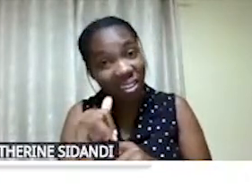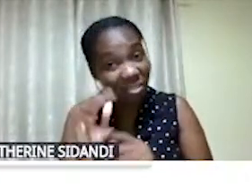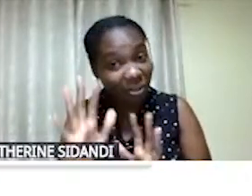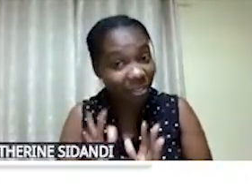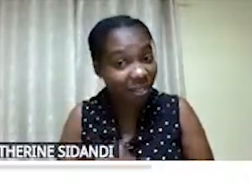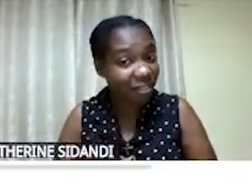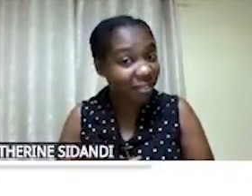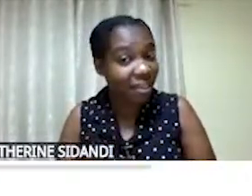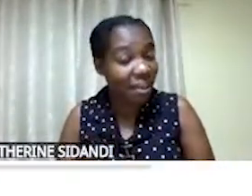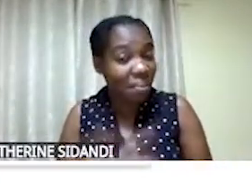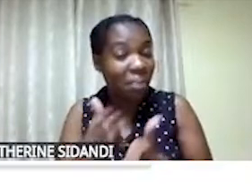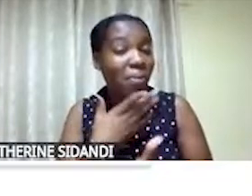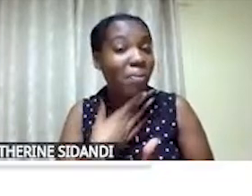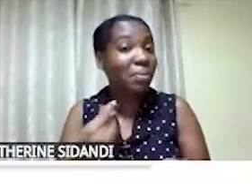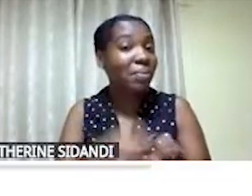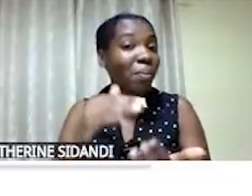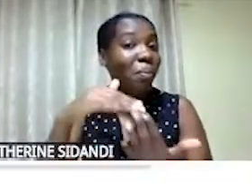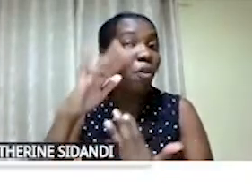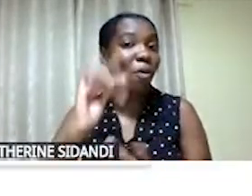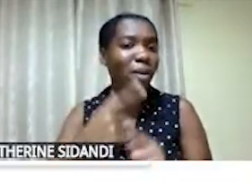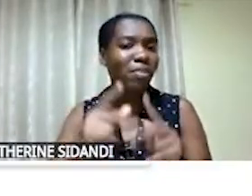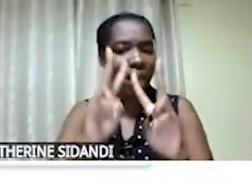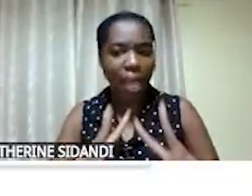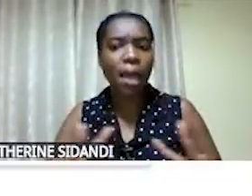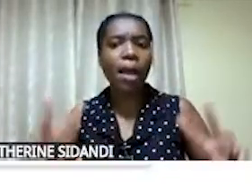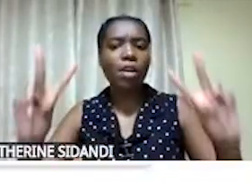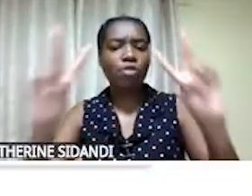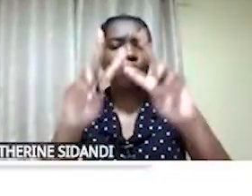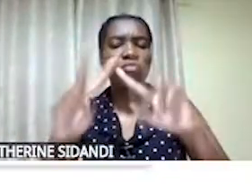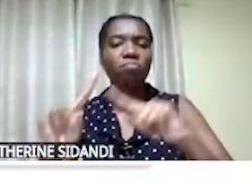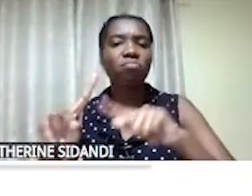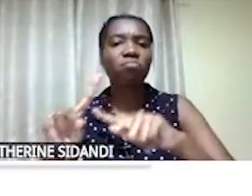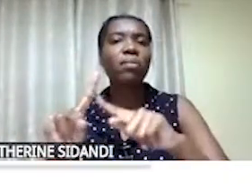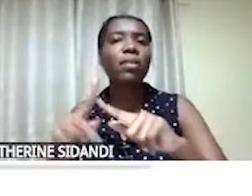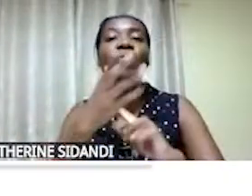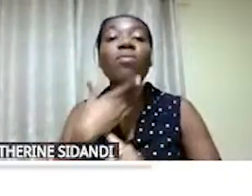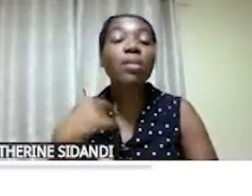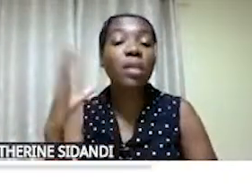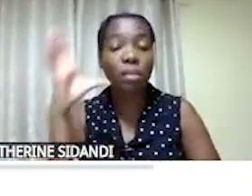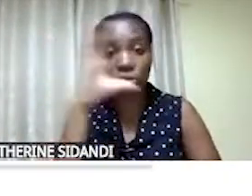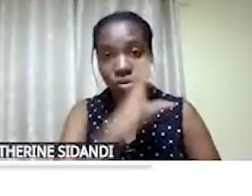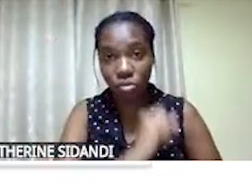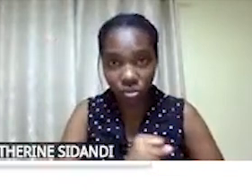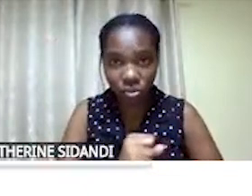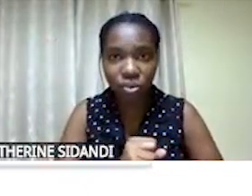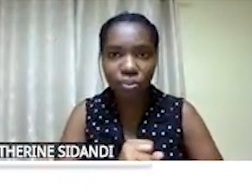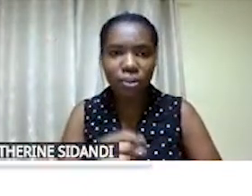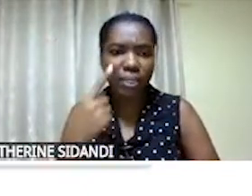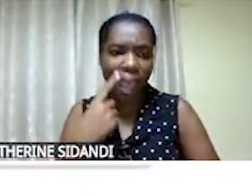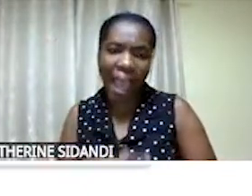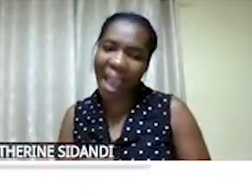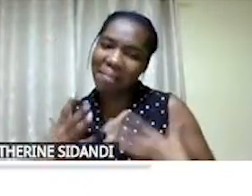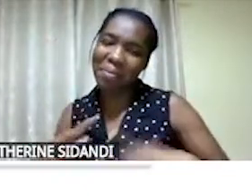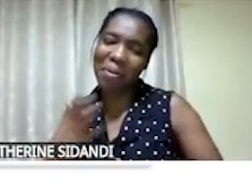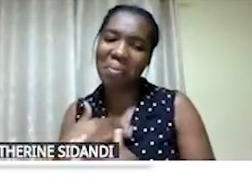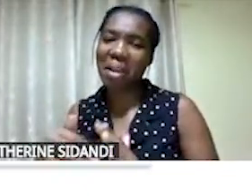to pay more if they see the value to it. You see, you just want to assume that, of course, it's granted every customer wants a lower price,